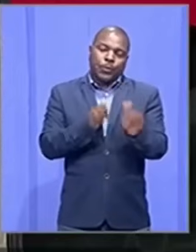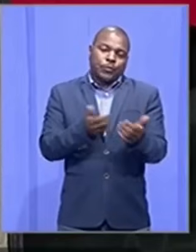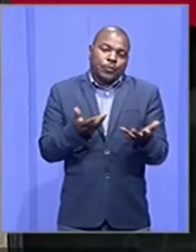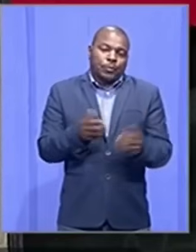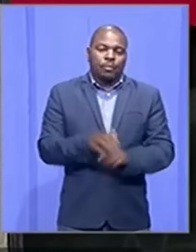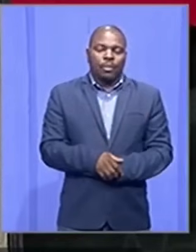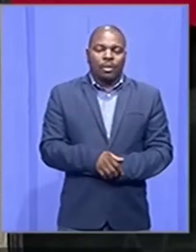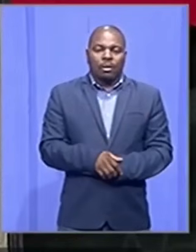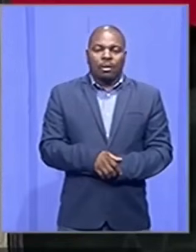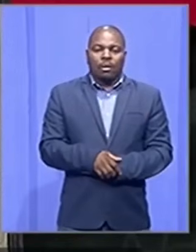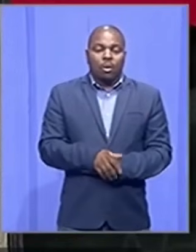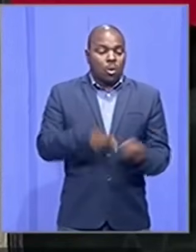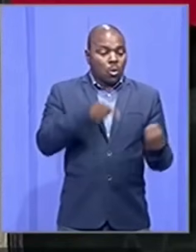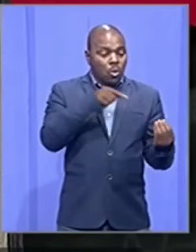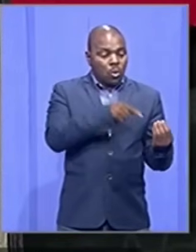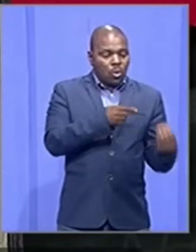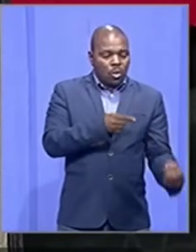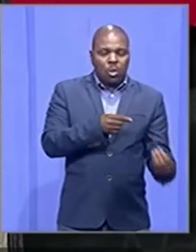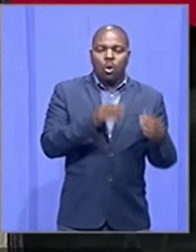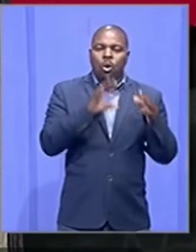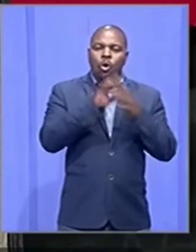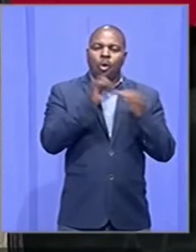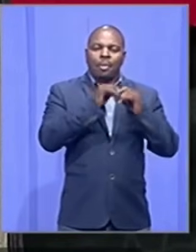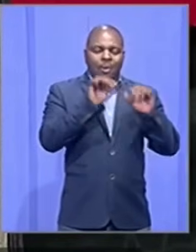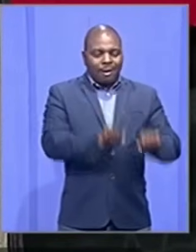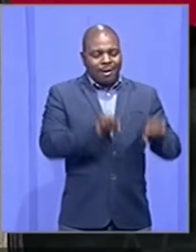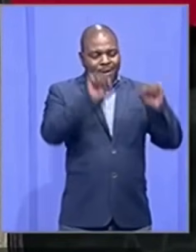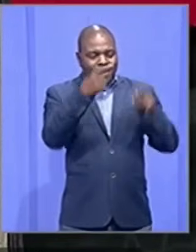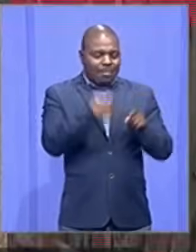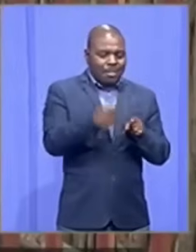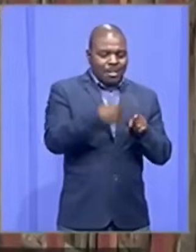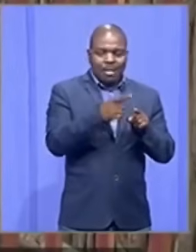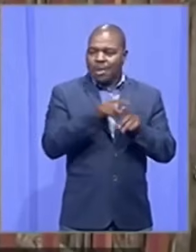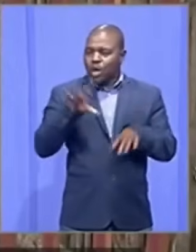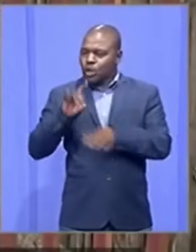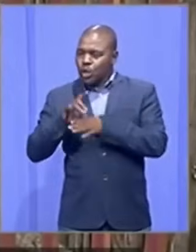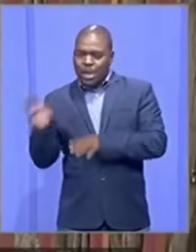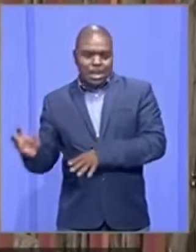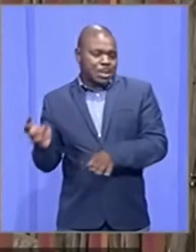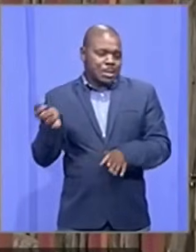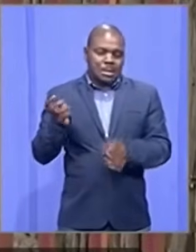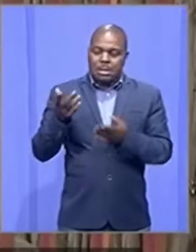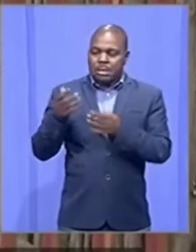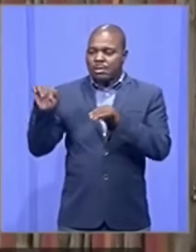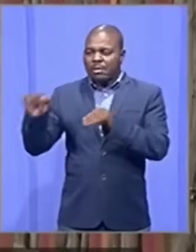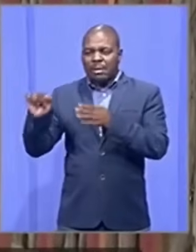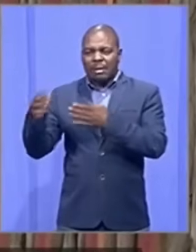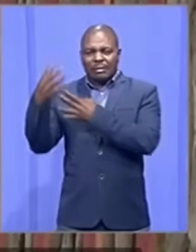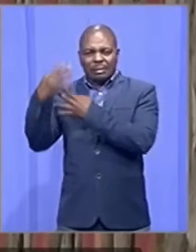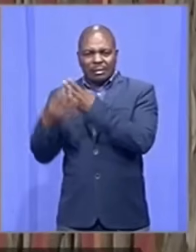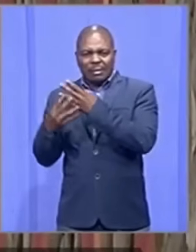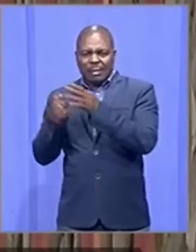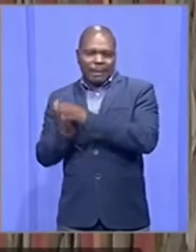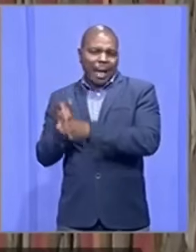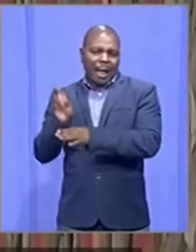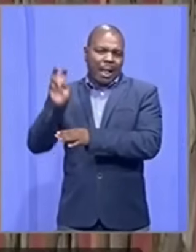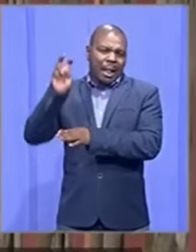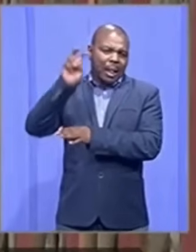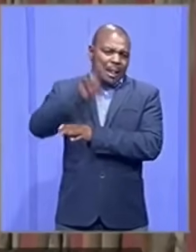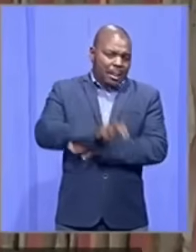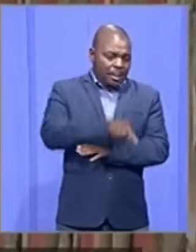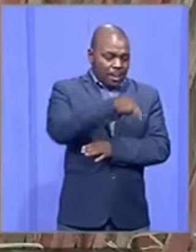teng. Mosime o ne a tshameka mo garageng ya gabo fa ne a tlhaselwa. Pitbull e ne a kgona go tswa mo lefelong le neng e kwaletswe mo go lone